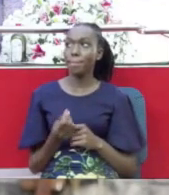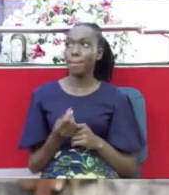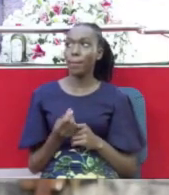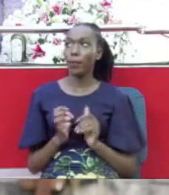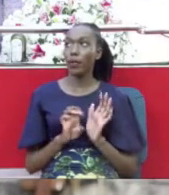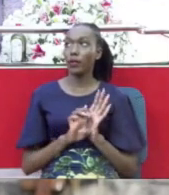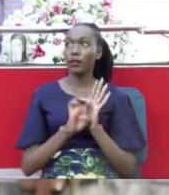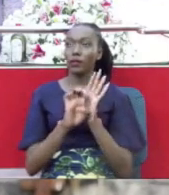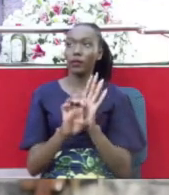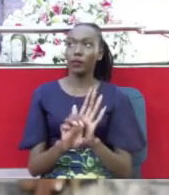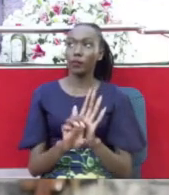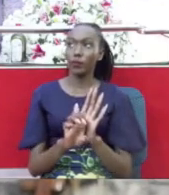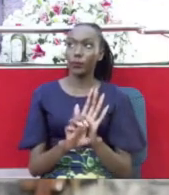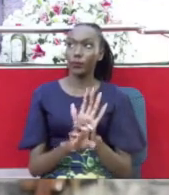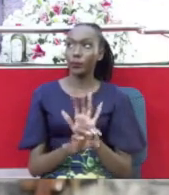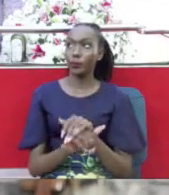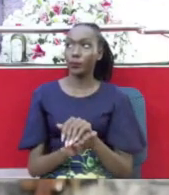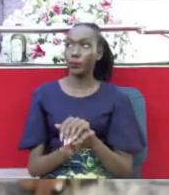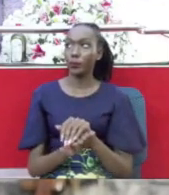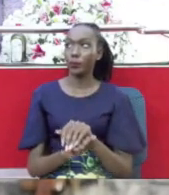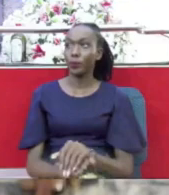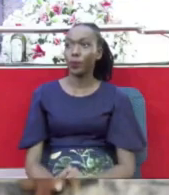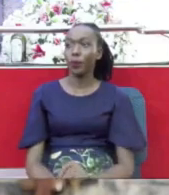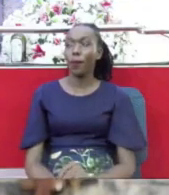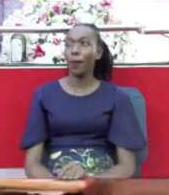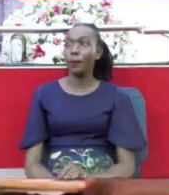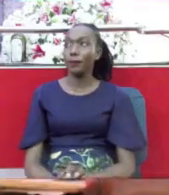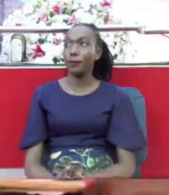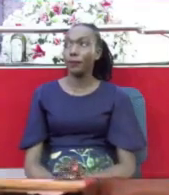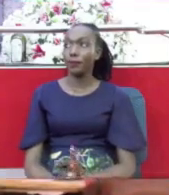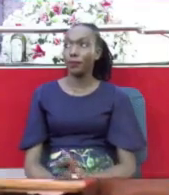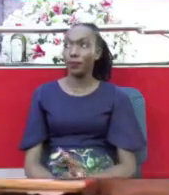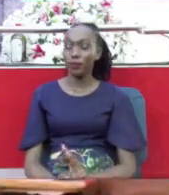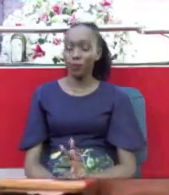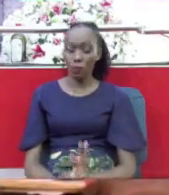Then I will make my point and we'll be home.